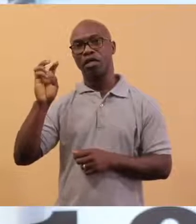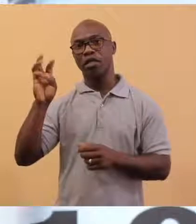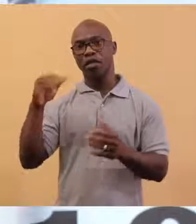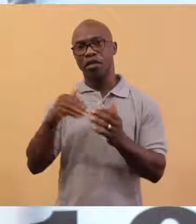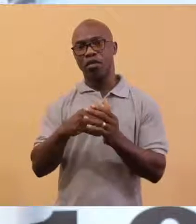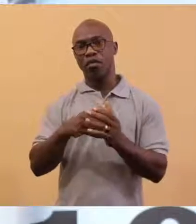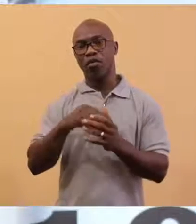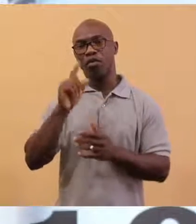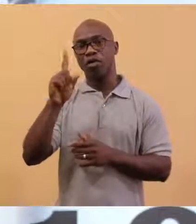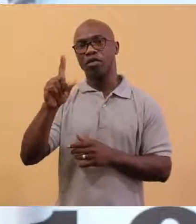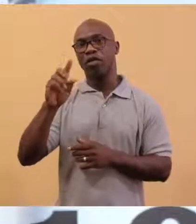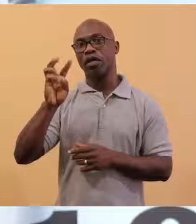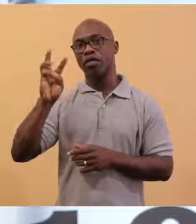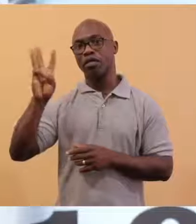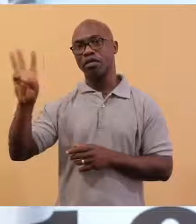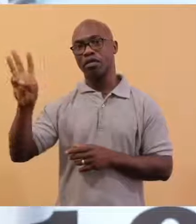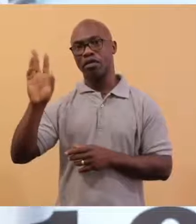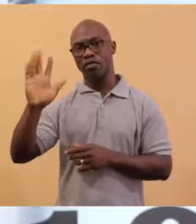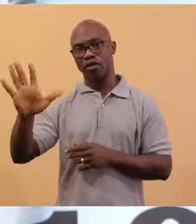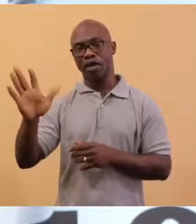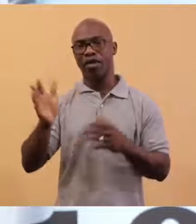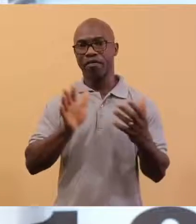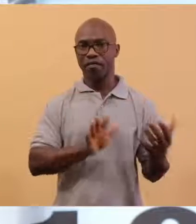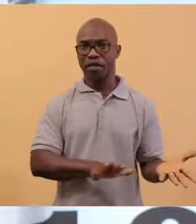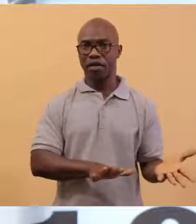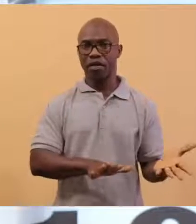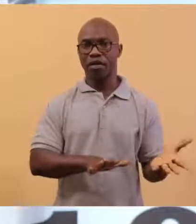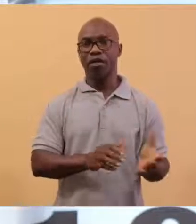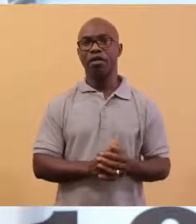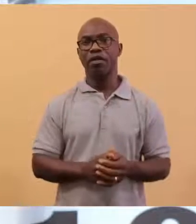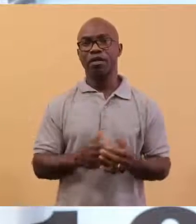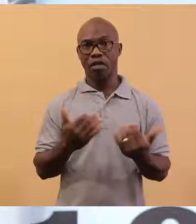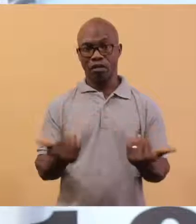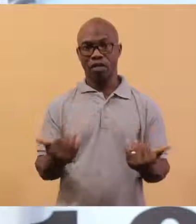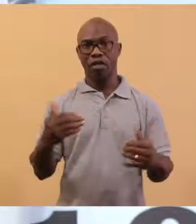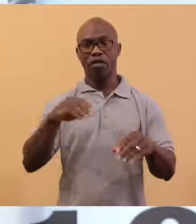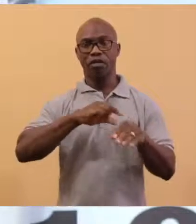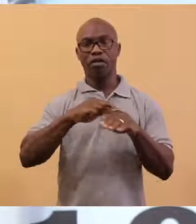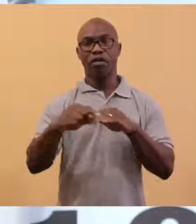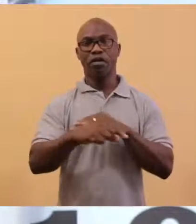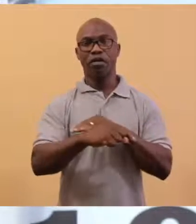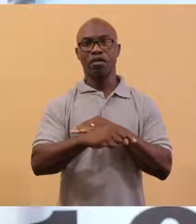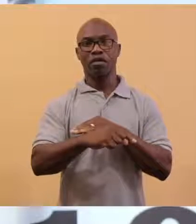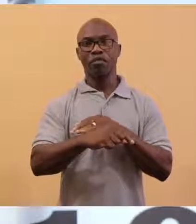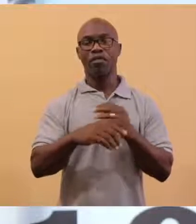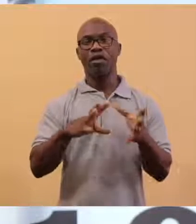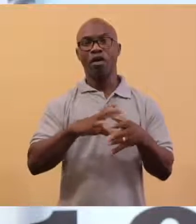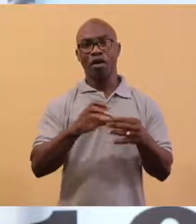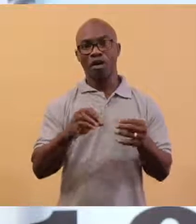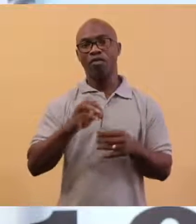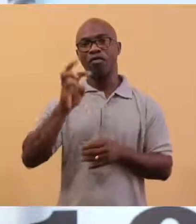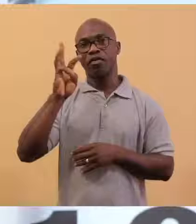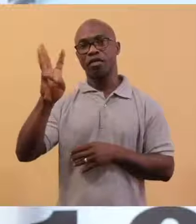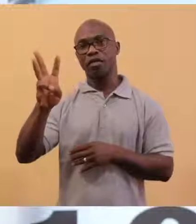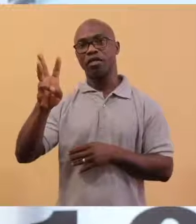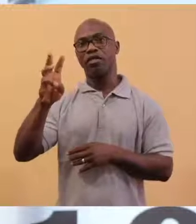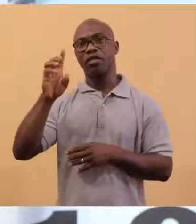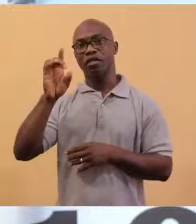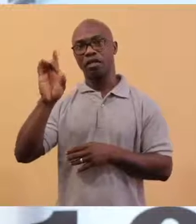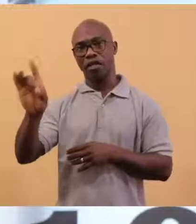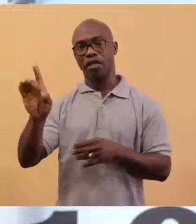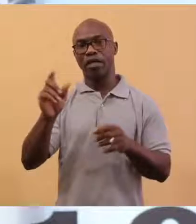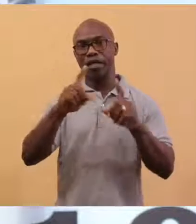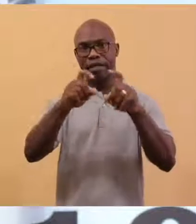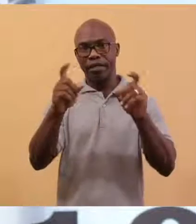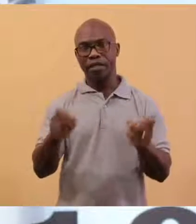230,165 deaths. Now for the situation in Guyana. Of the 68 tests that